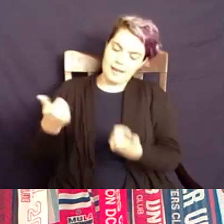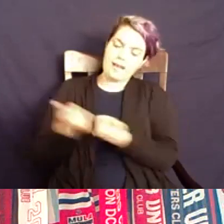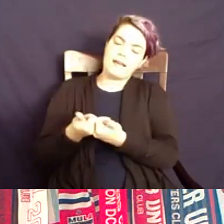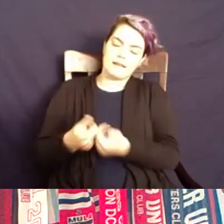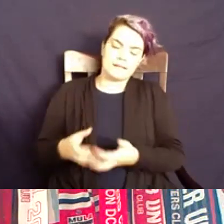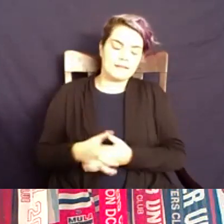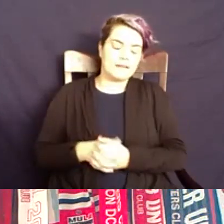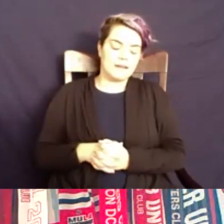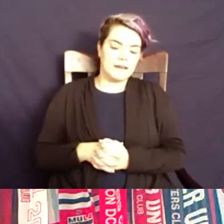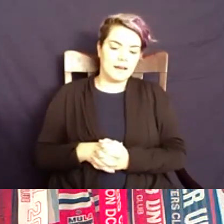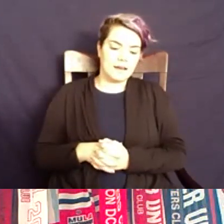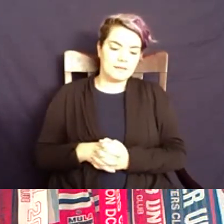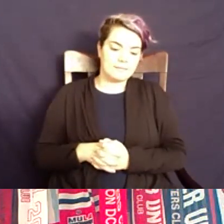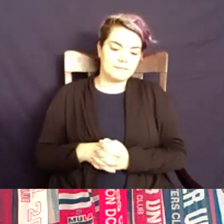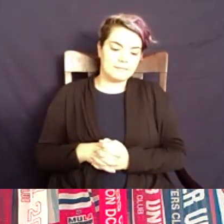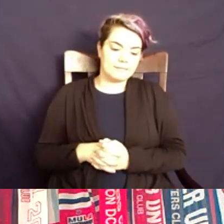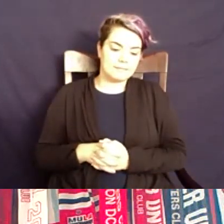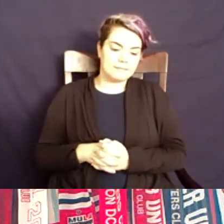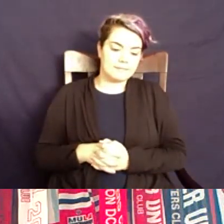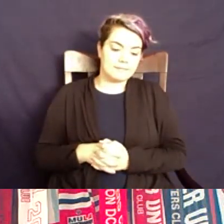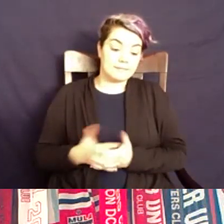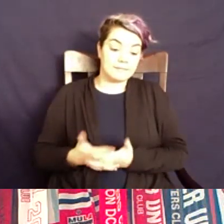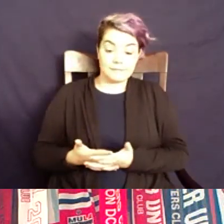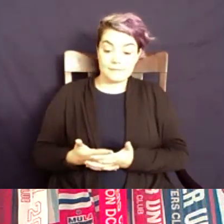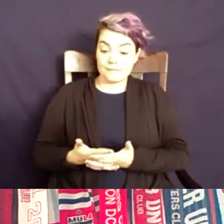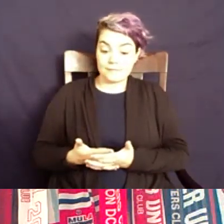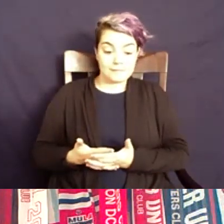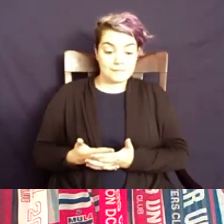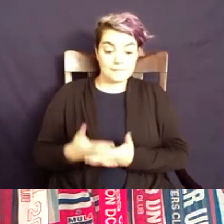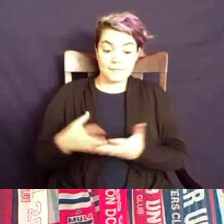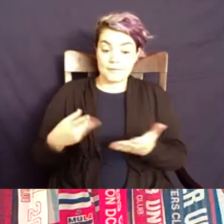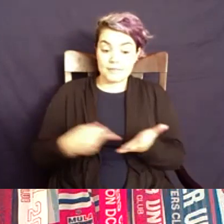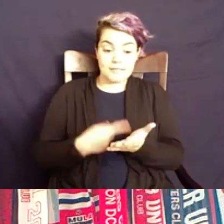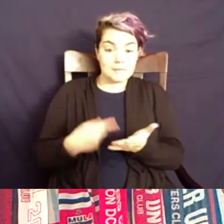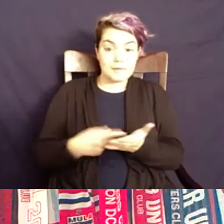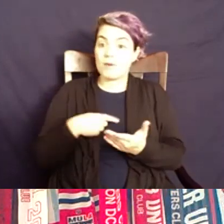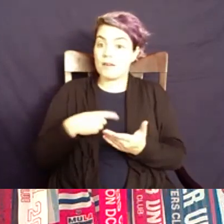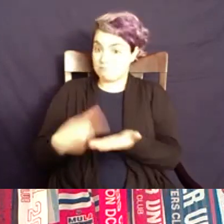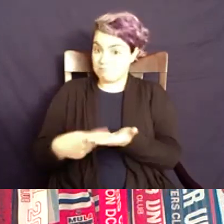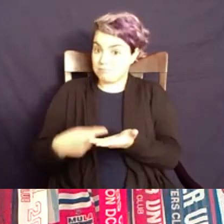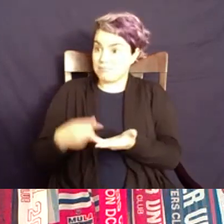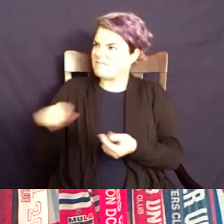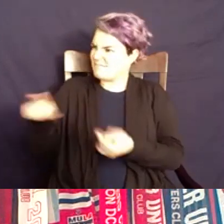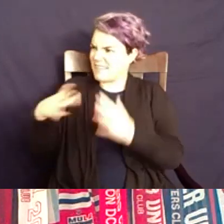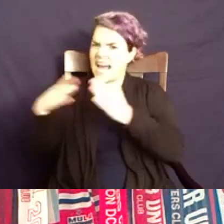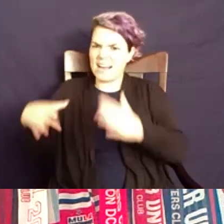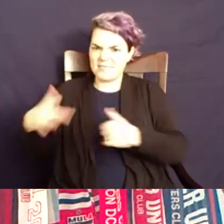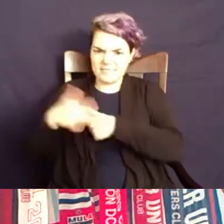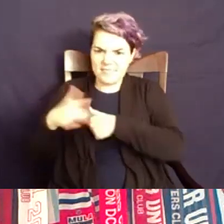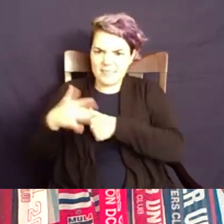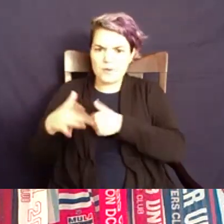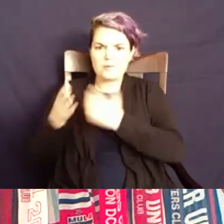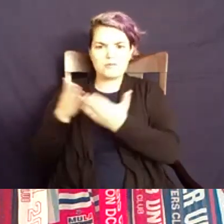some cases, I think we've talked to folks and it's not like there are no services and there is no housing. If